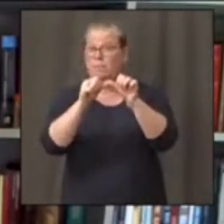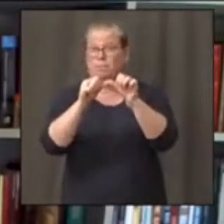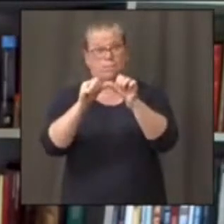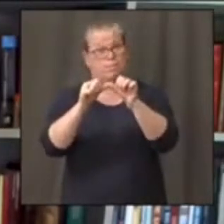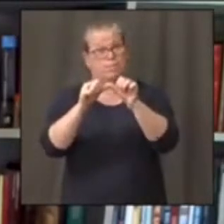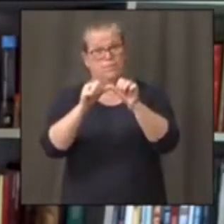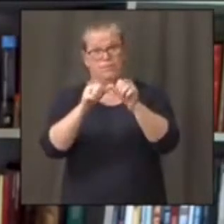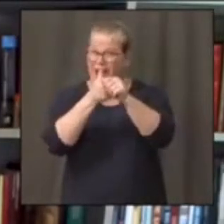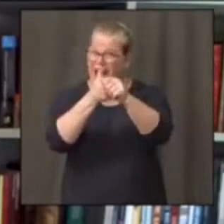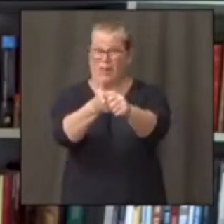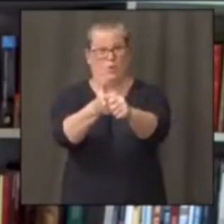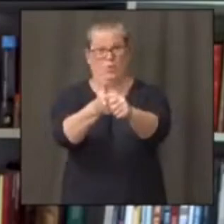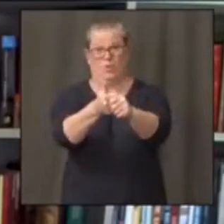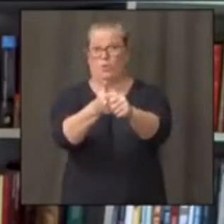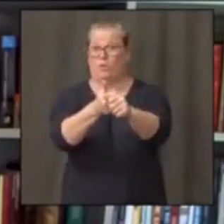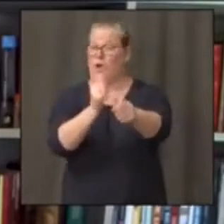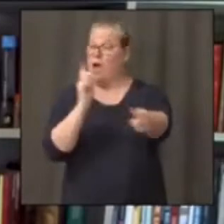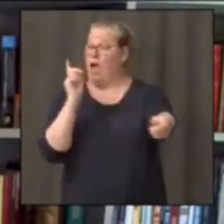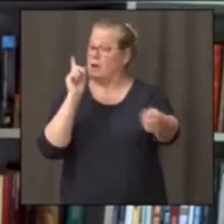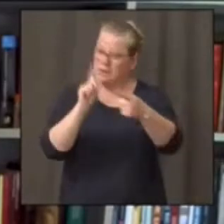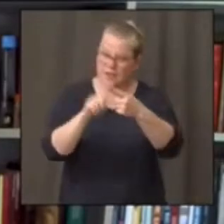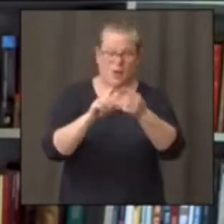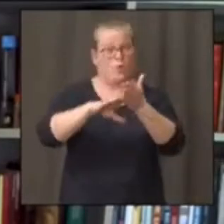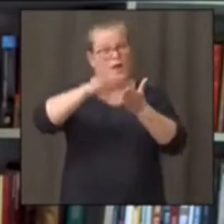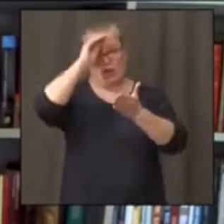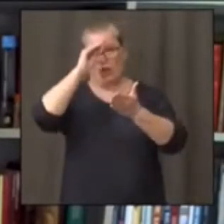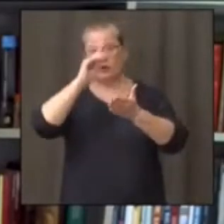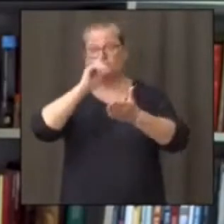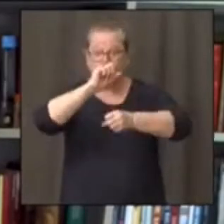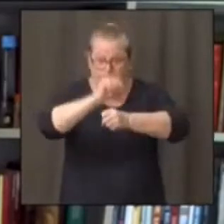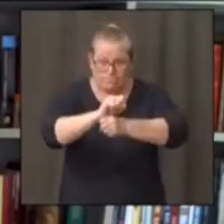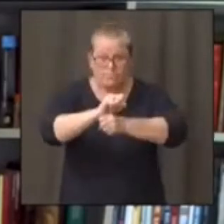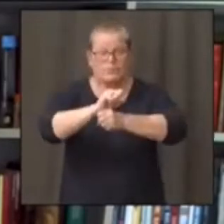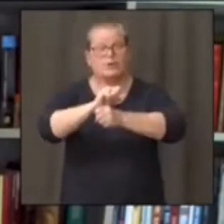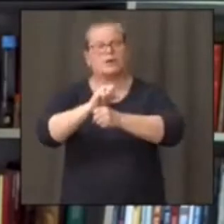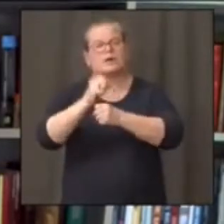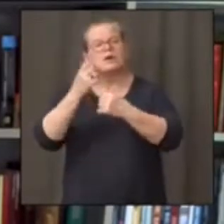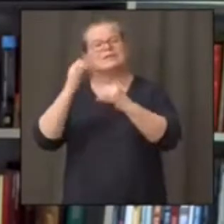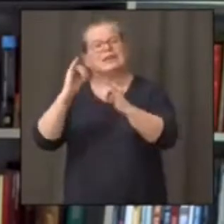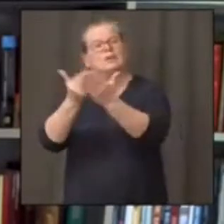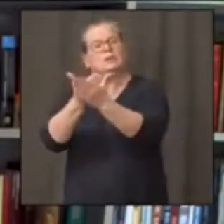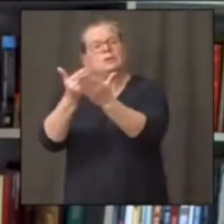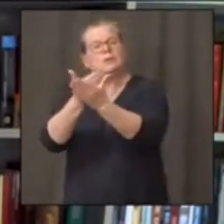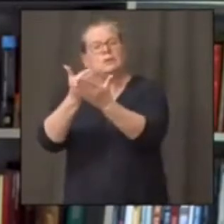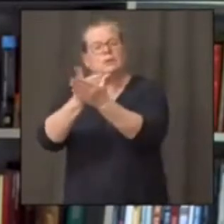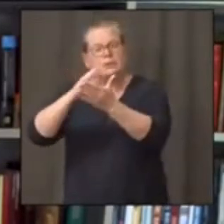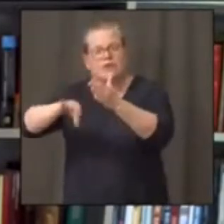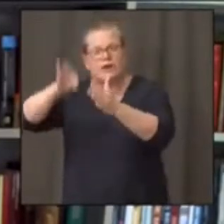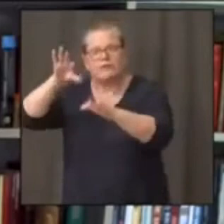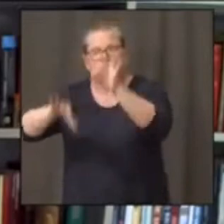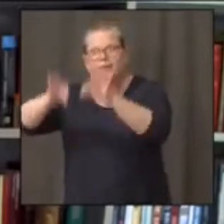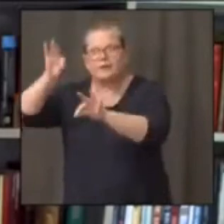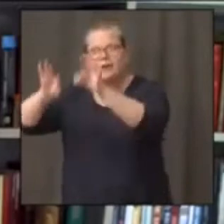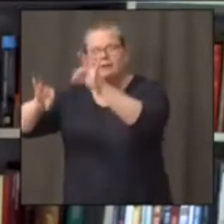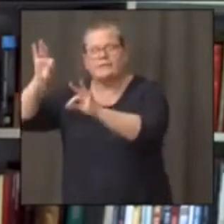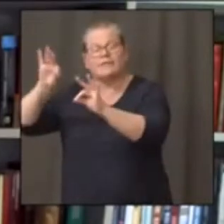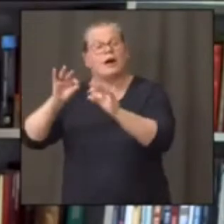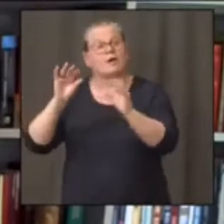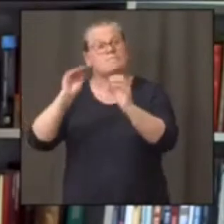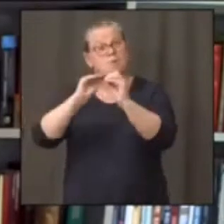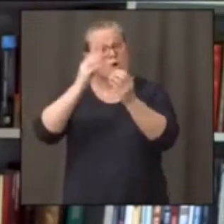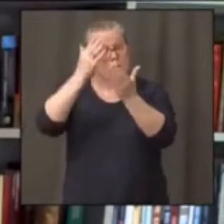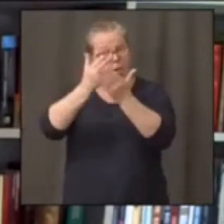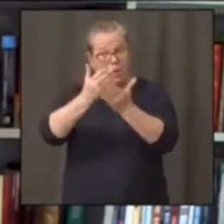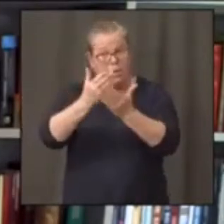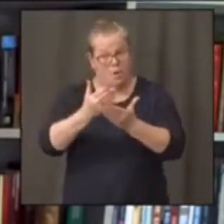learn, we have enough evidence. And I think what Miguel and the state is doing in terms of really doing what's